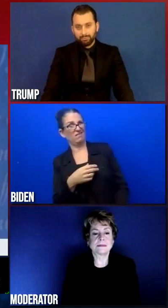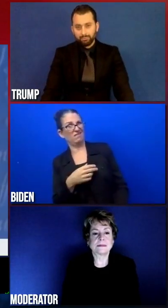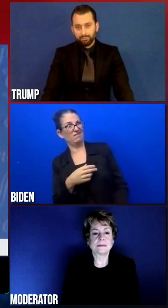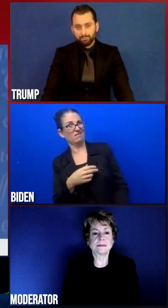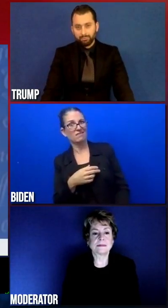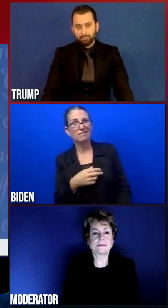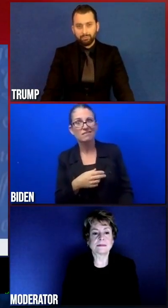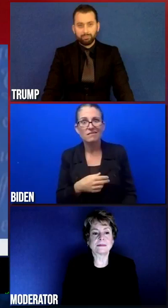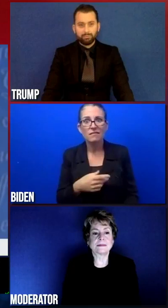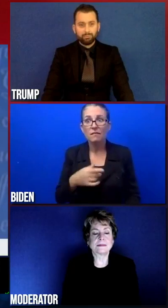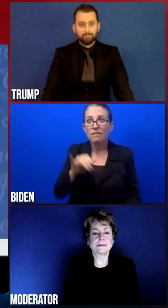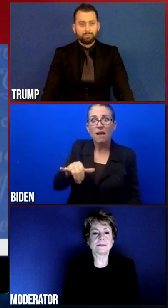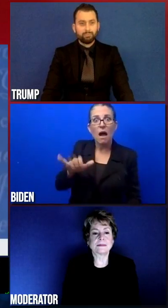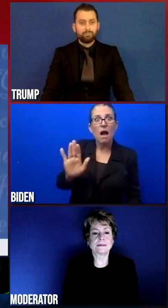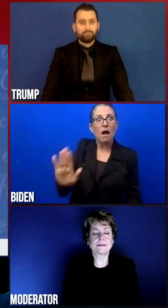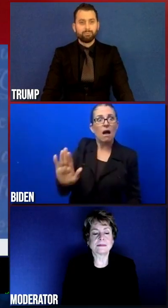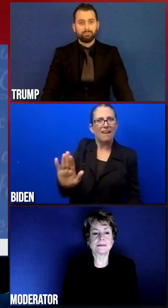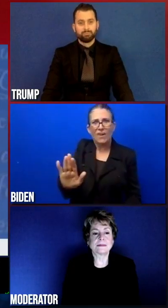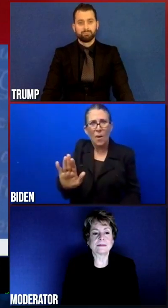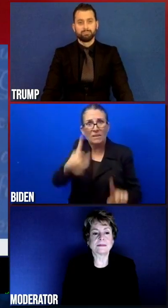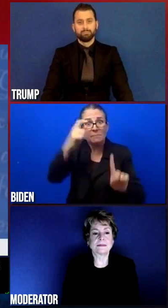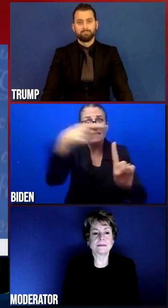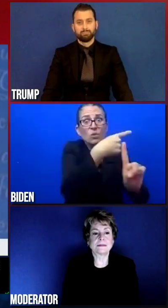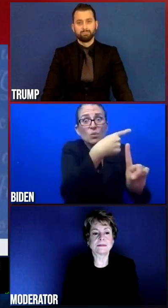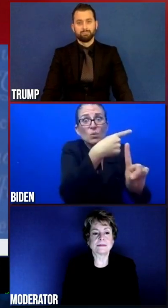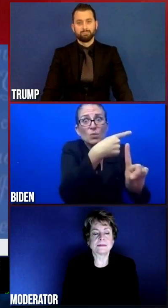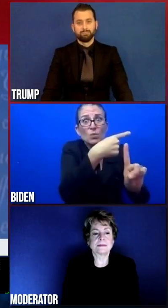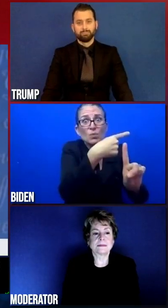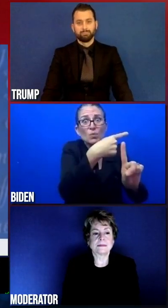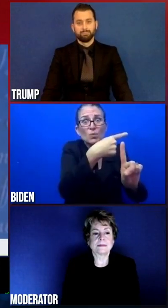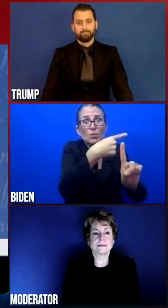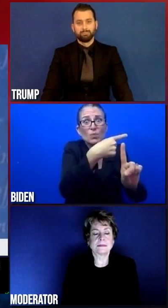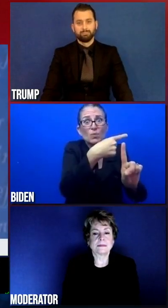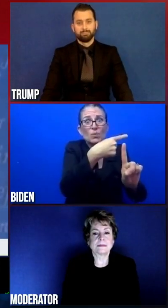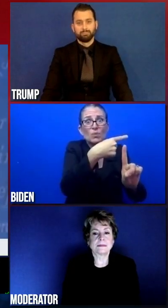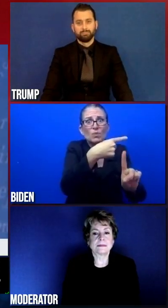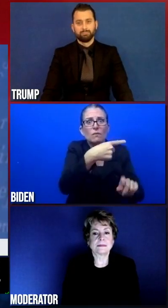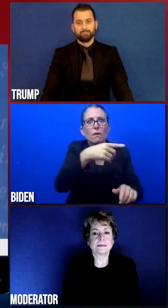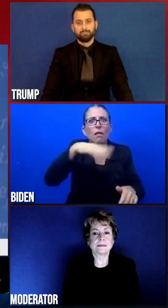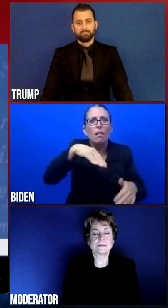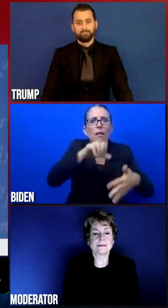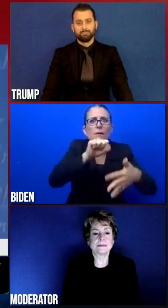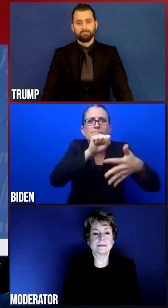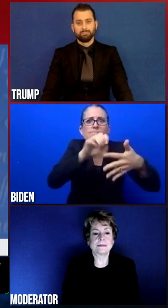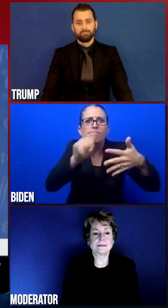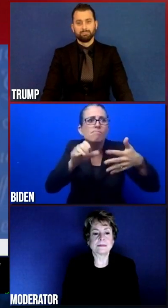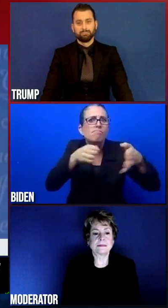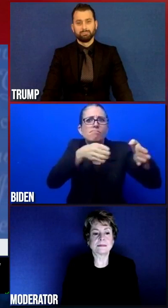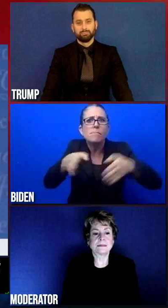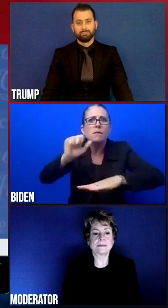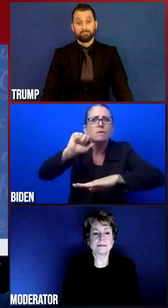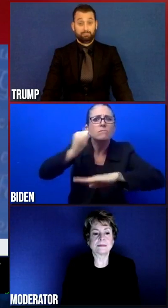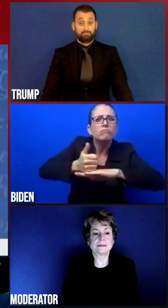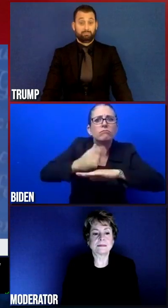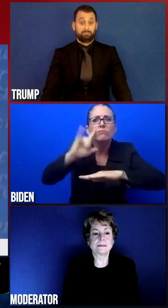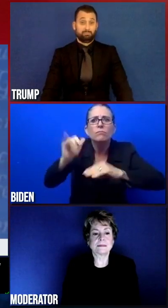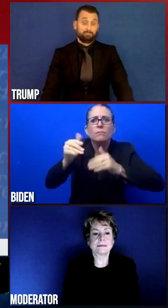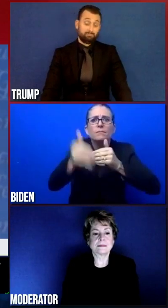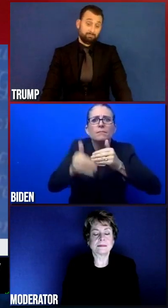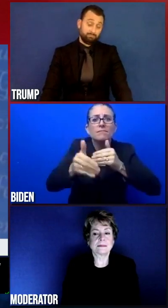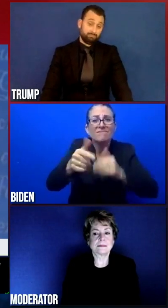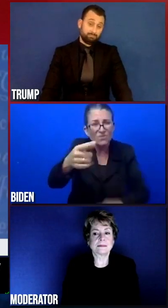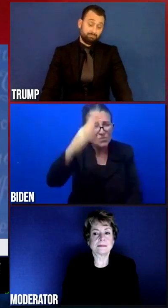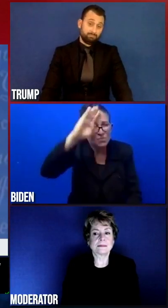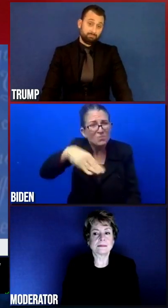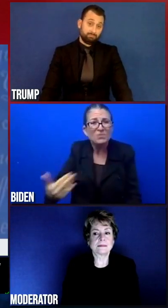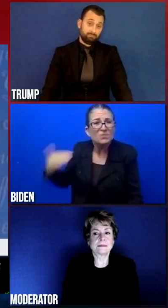He hasn't laid out anything. He knew all the way back in February how serious this crisis was. He knew it was a